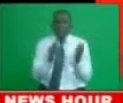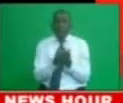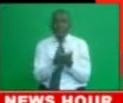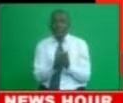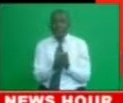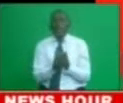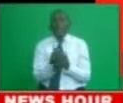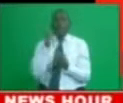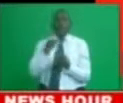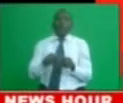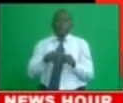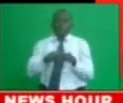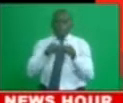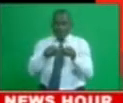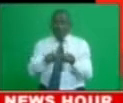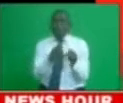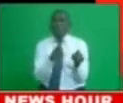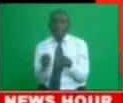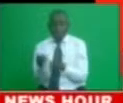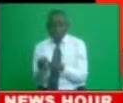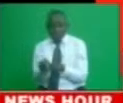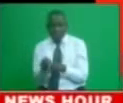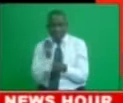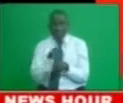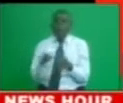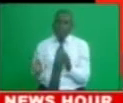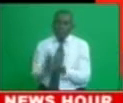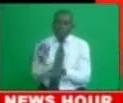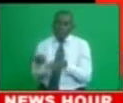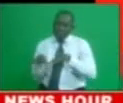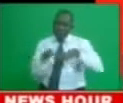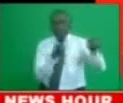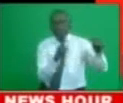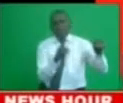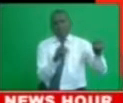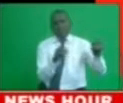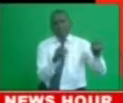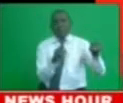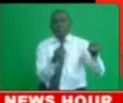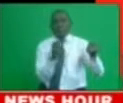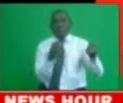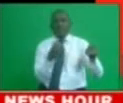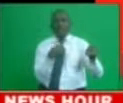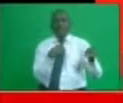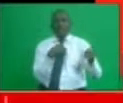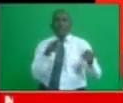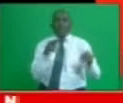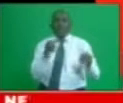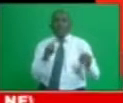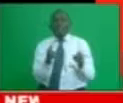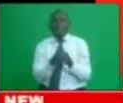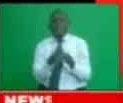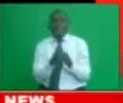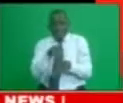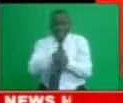will continue as planned, and we've all moved far, and possibly have our next meetings, you know, in